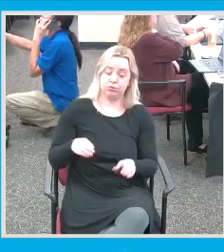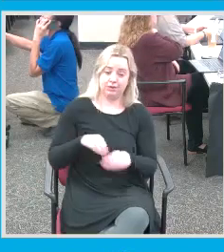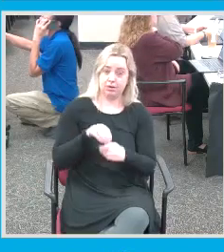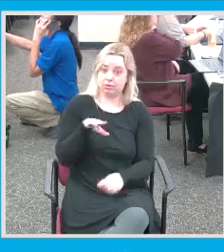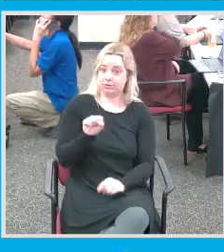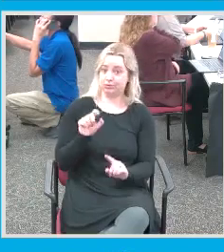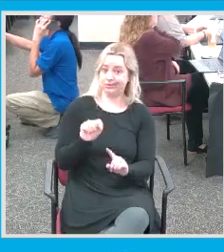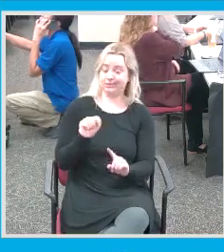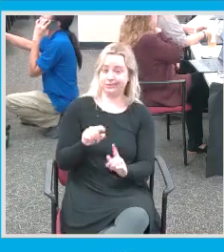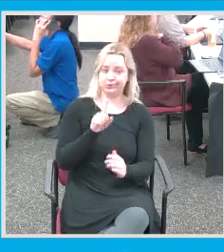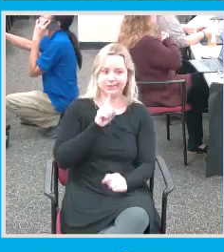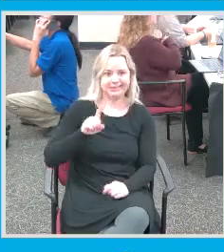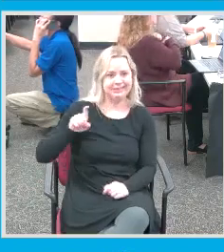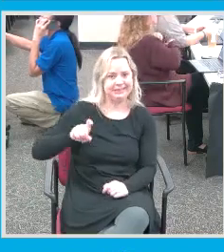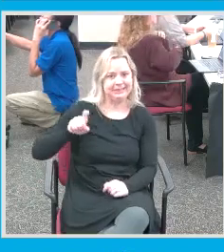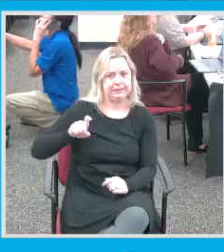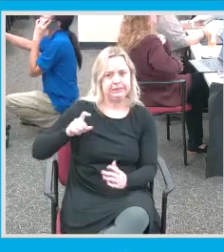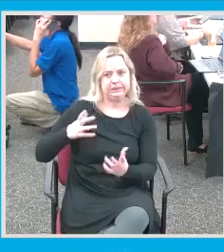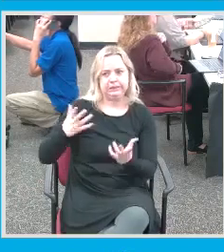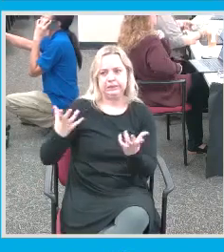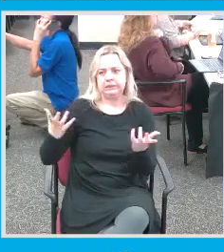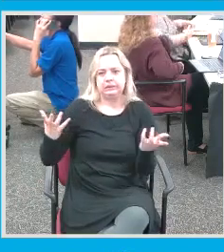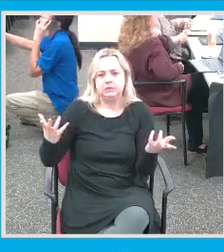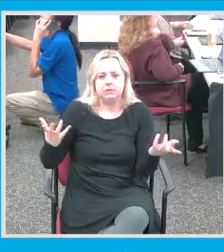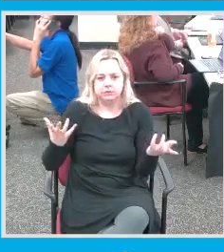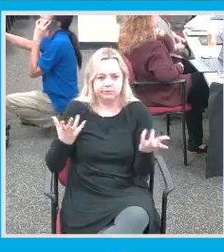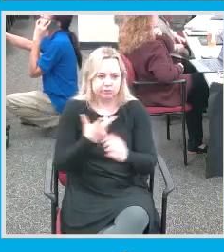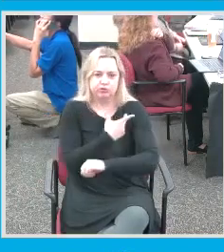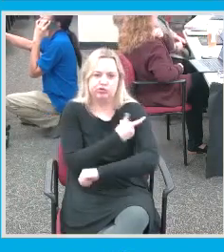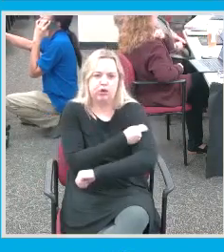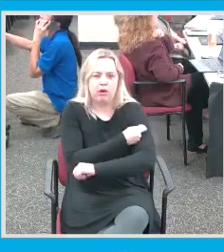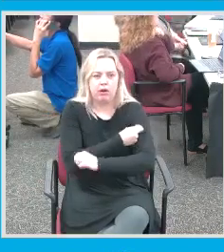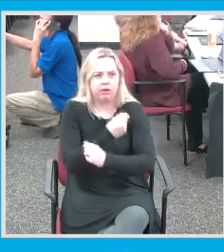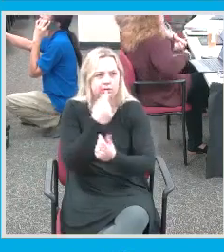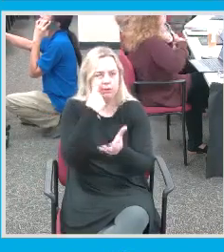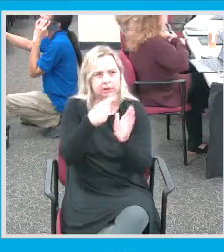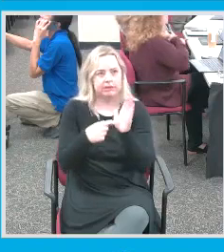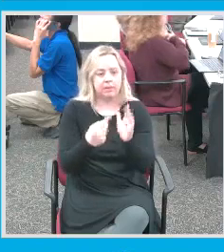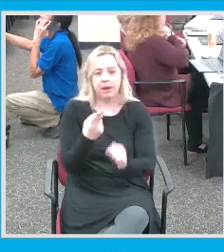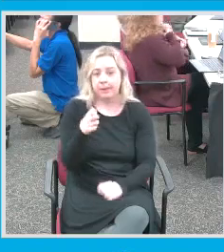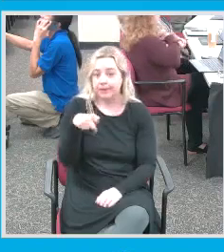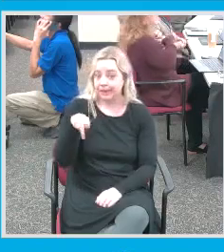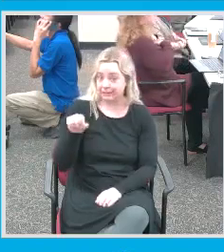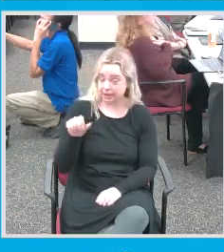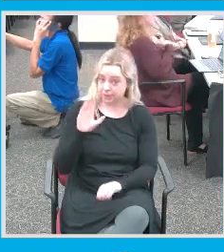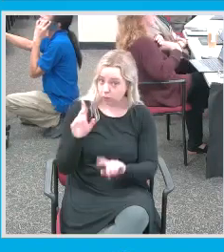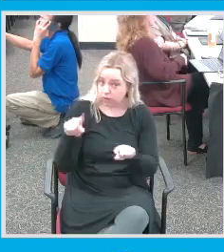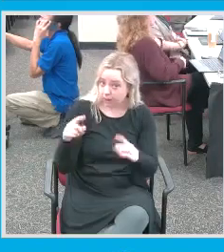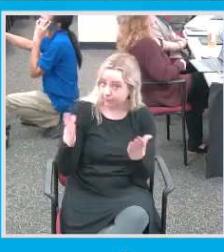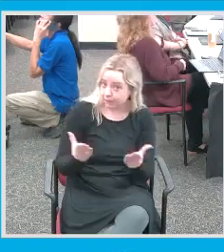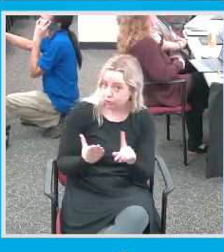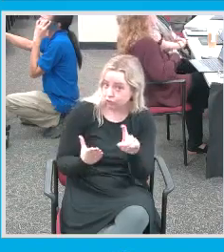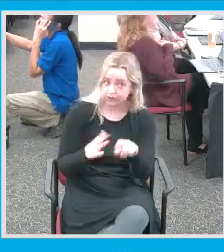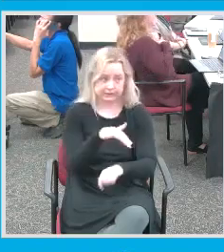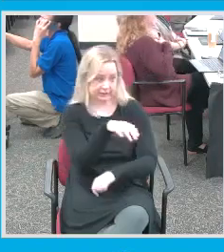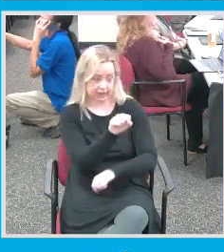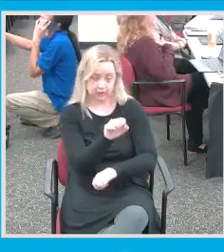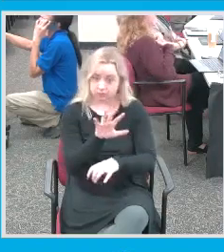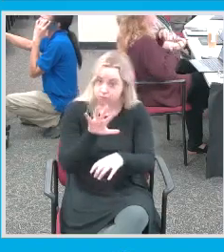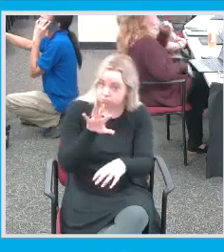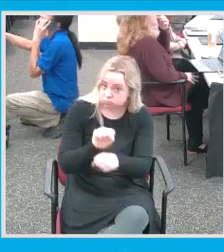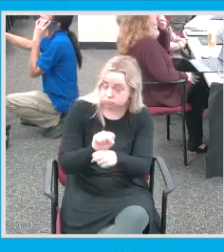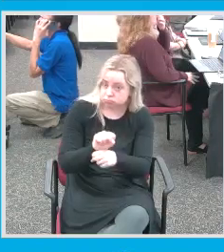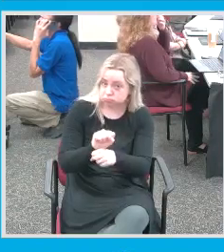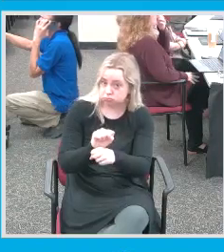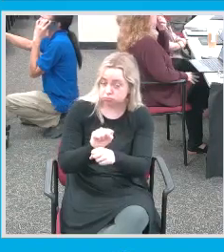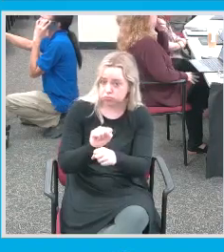needs whatever, pick your shot, hepatitis A, could come here rather Yes. than book an appointment with their.